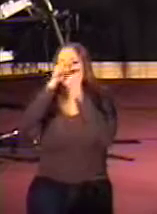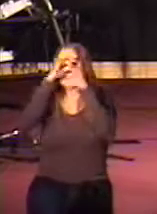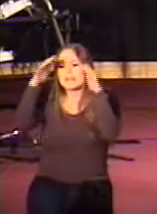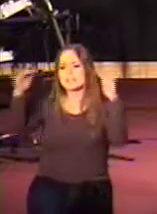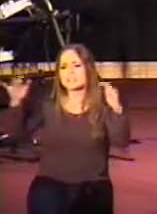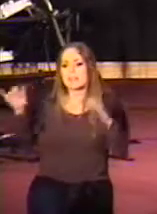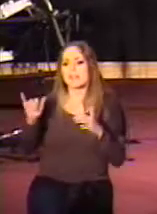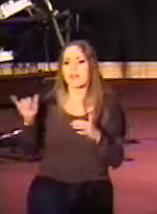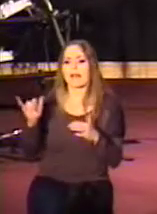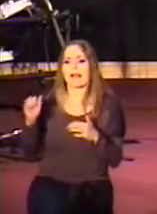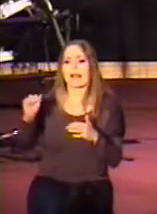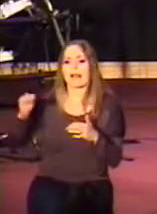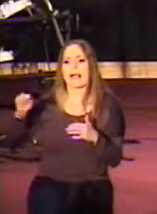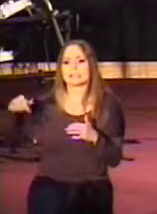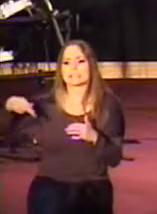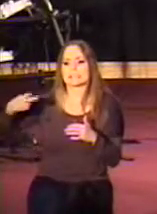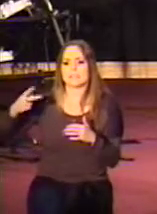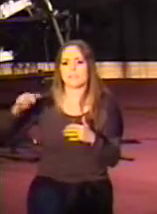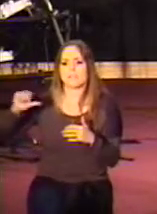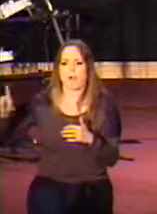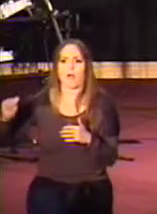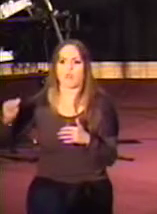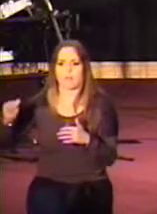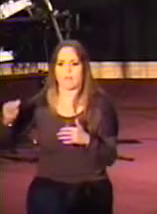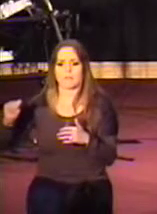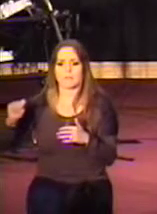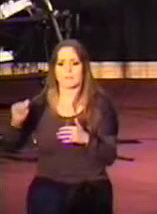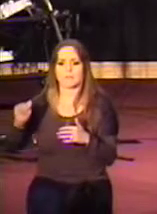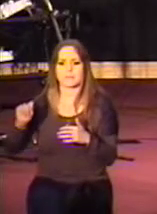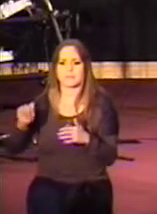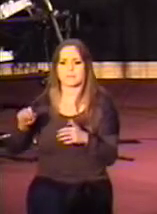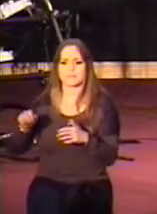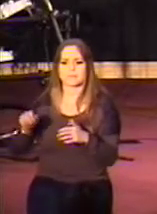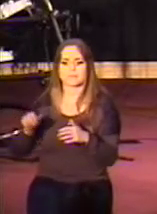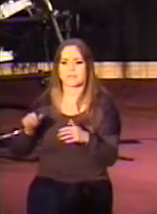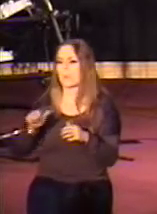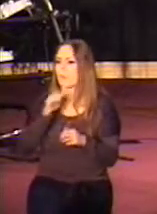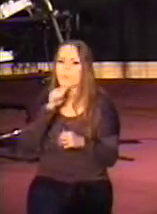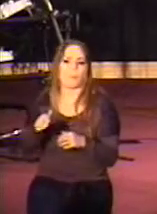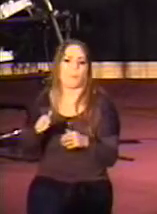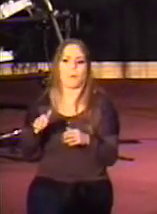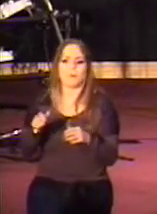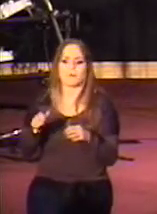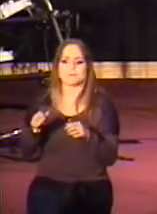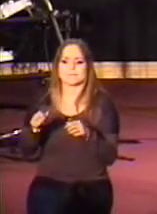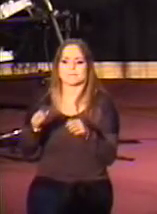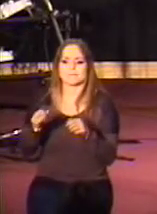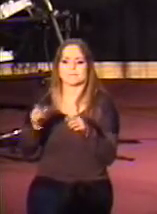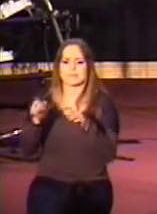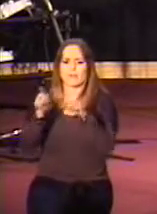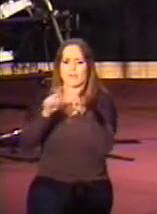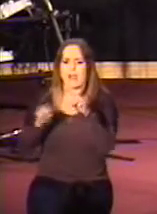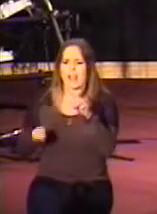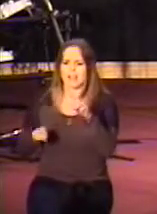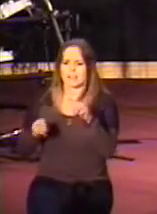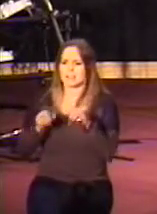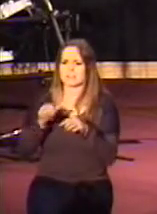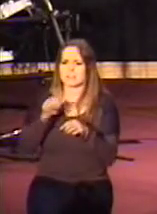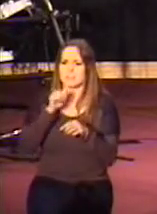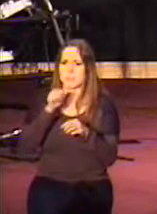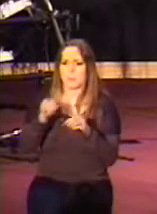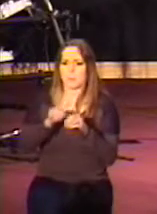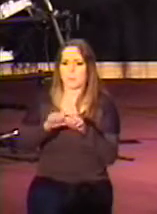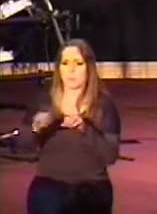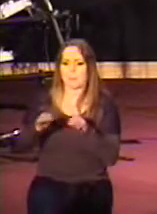asphalt, something that has been rolled over and pressed down so much, it's not going to crack, it's not going to shift, that road isn't going